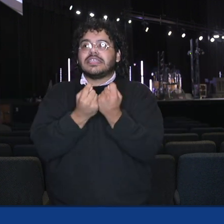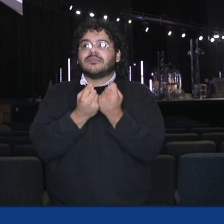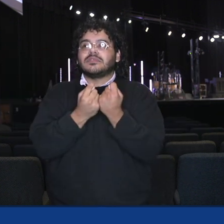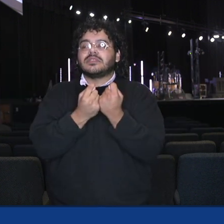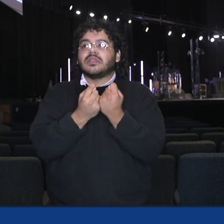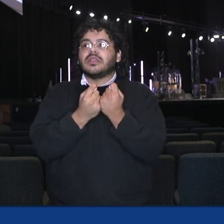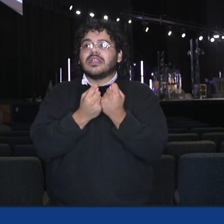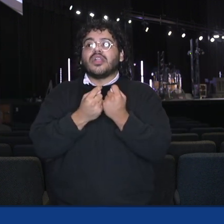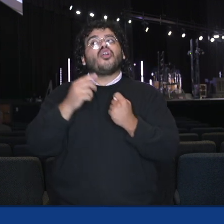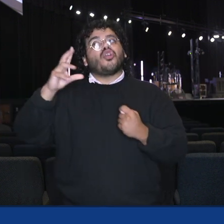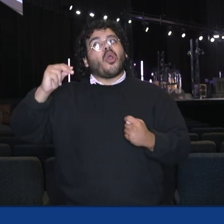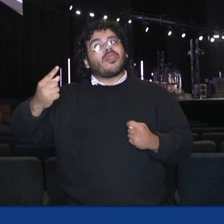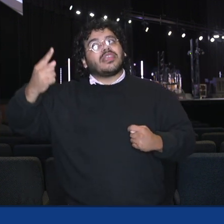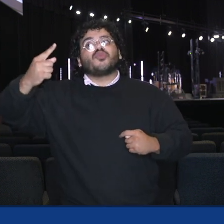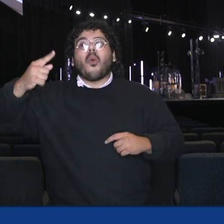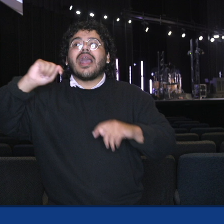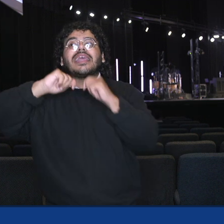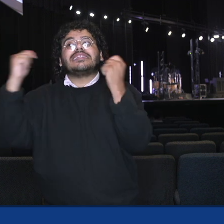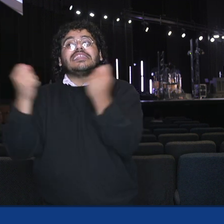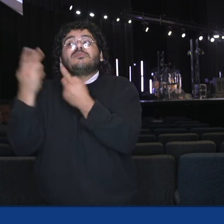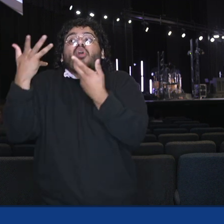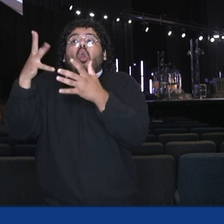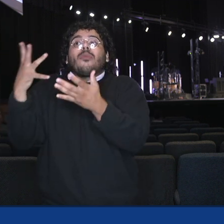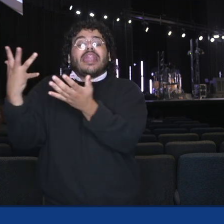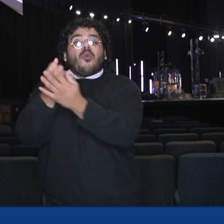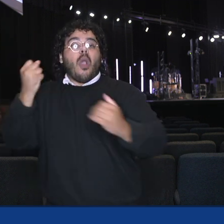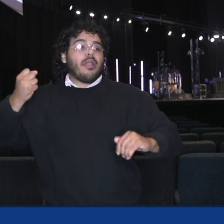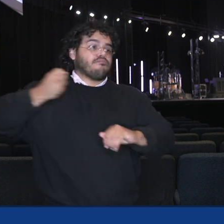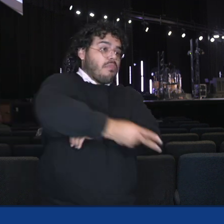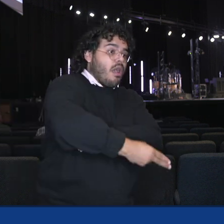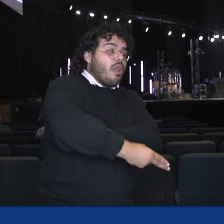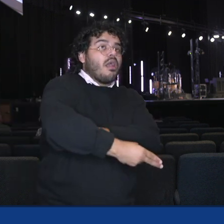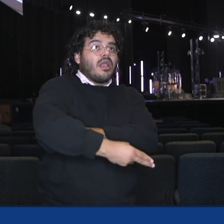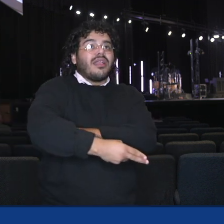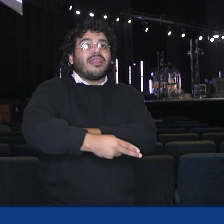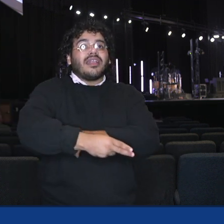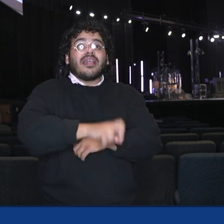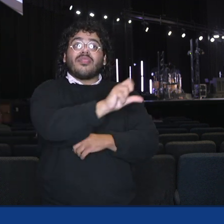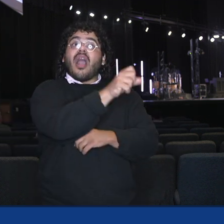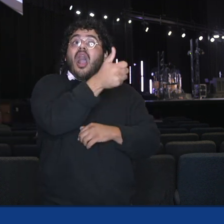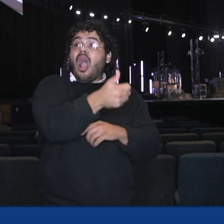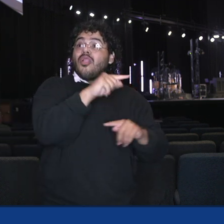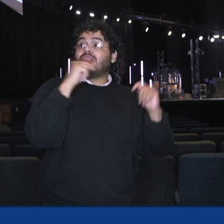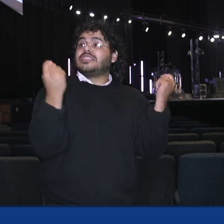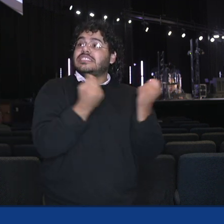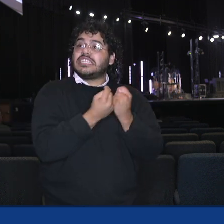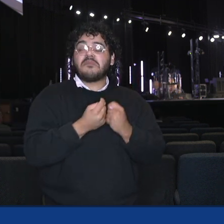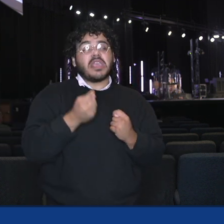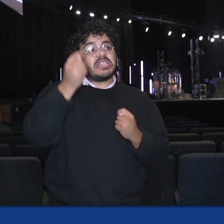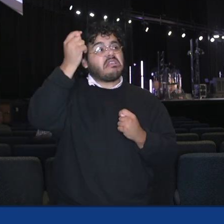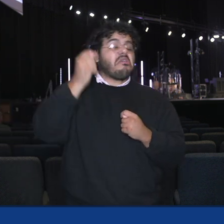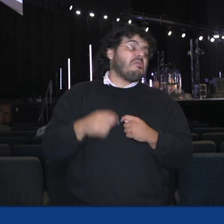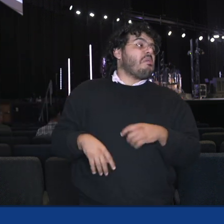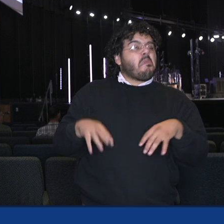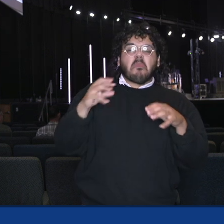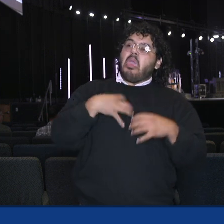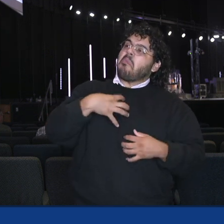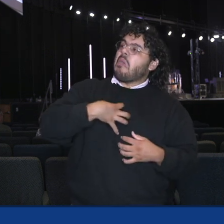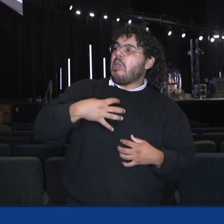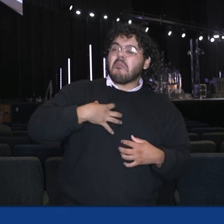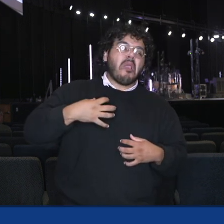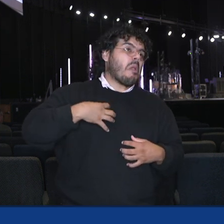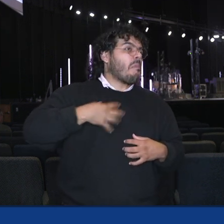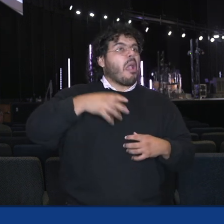day. There is another team that is walking off the field, trash talking and throwing stuff. But there are not two equal